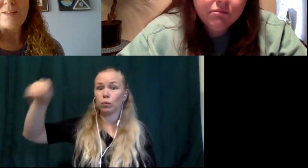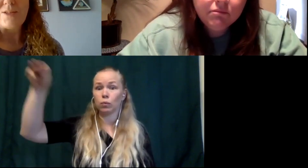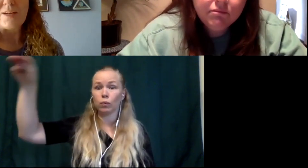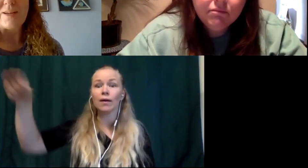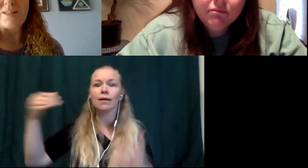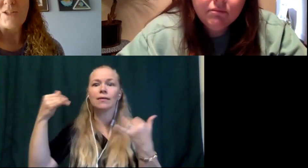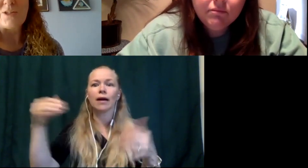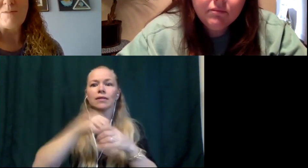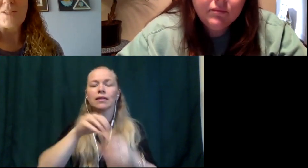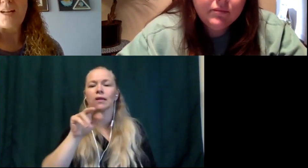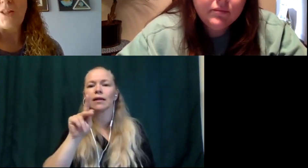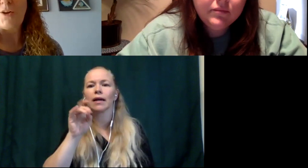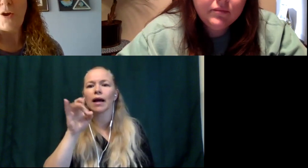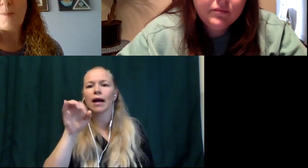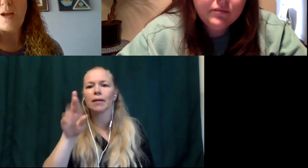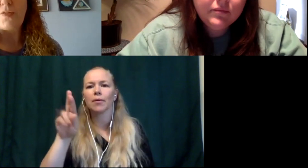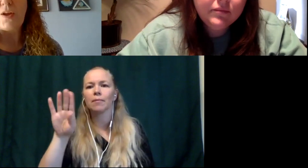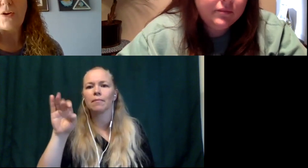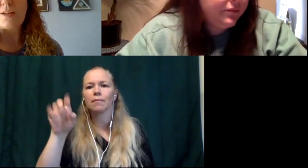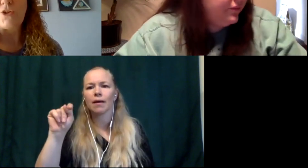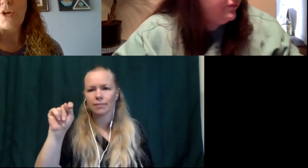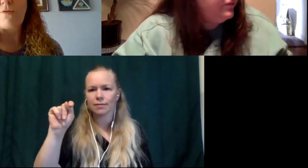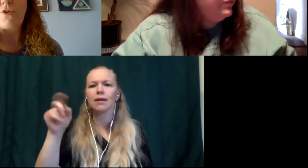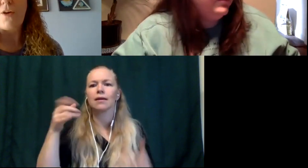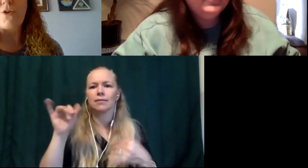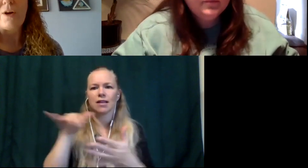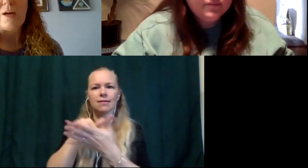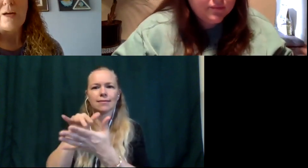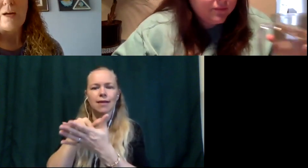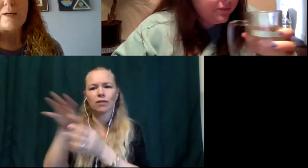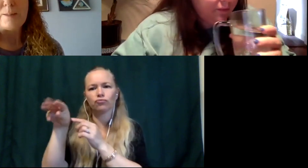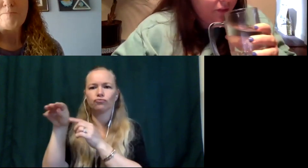and it's still studying the environment out there. It's looking for other